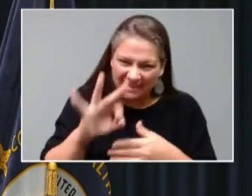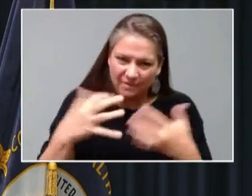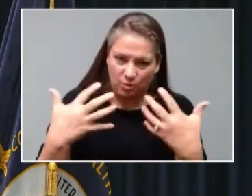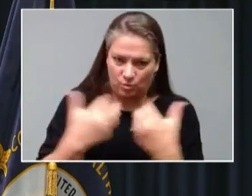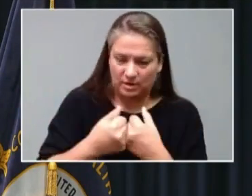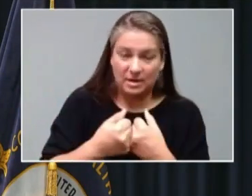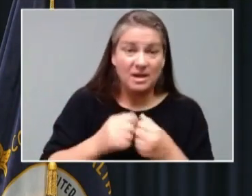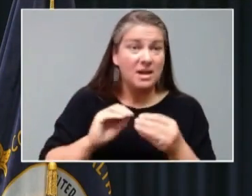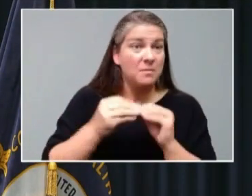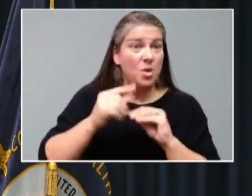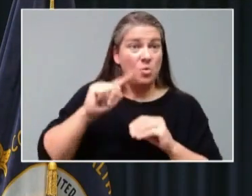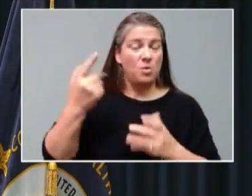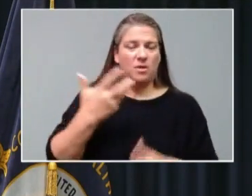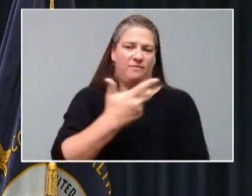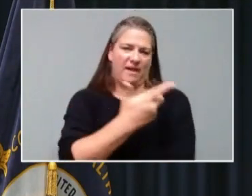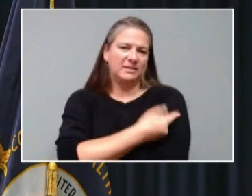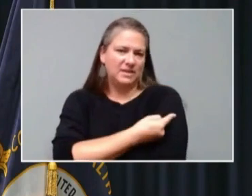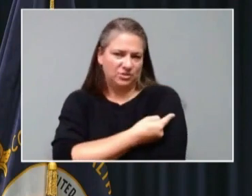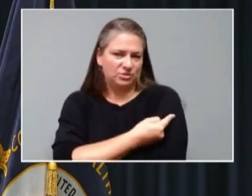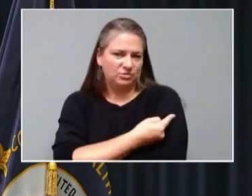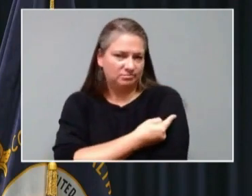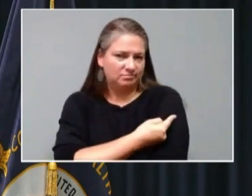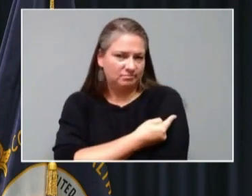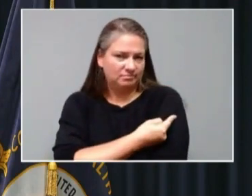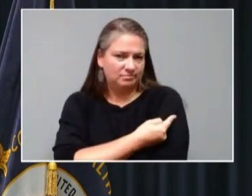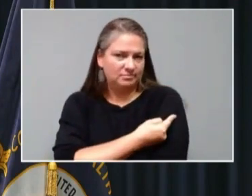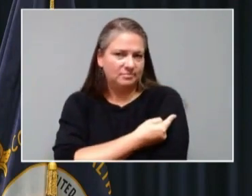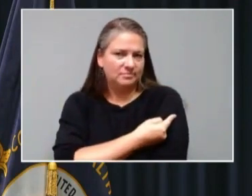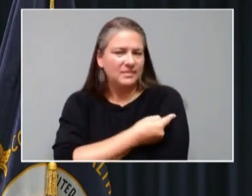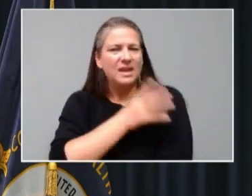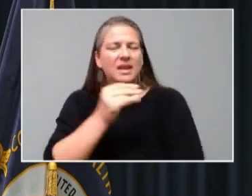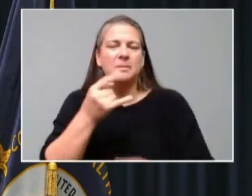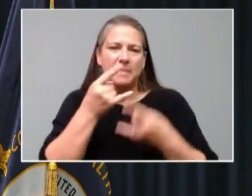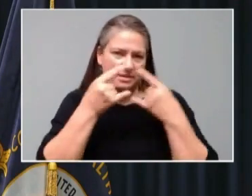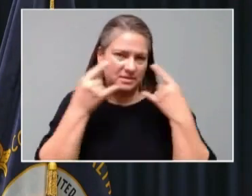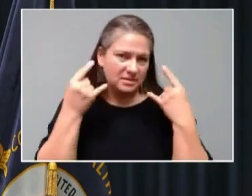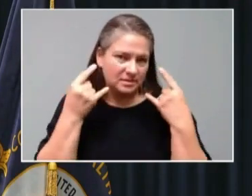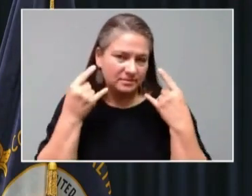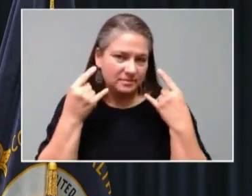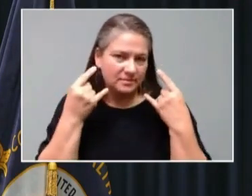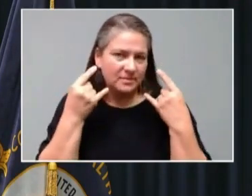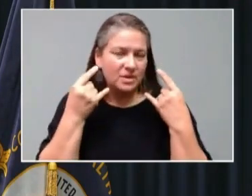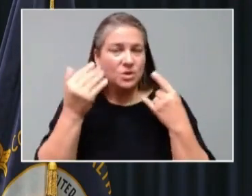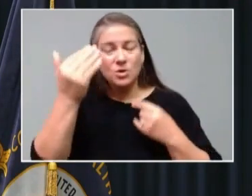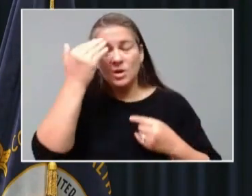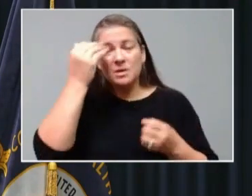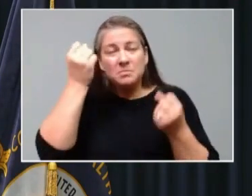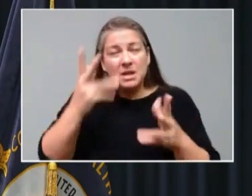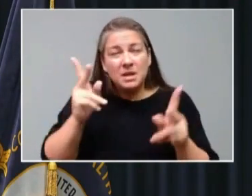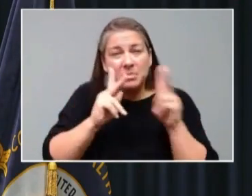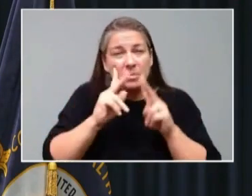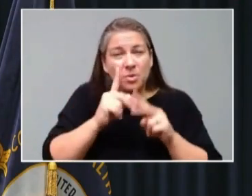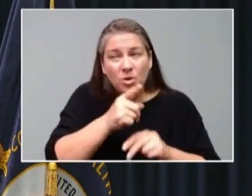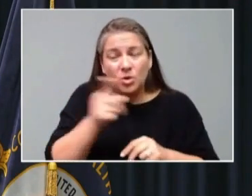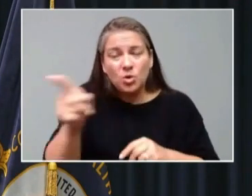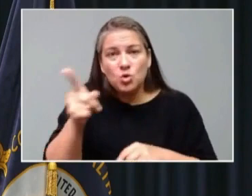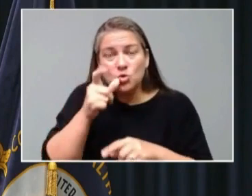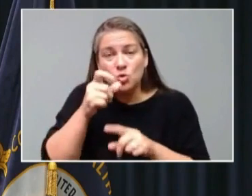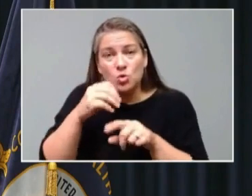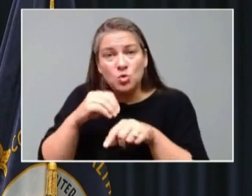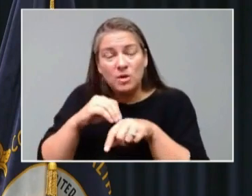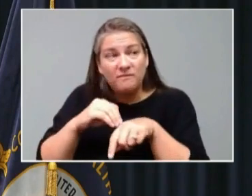And number two, wear a mask. The number of people who are infected can directly be reduced by masking.